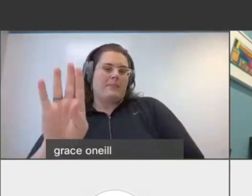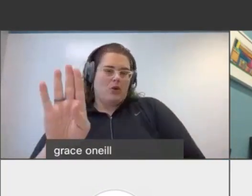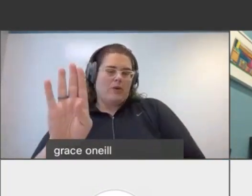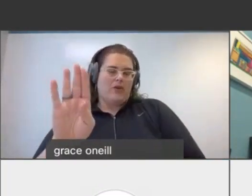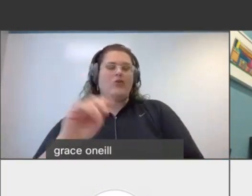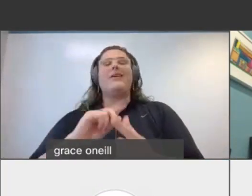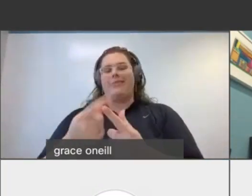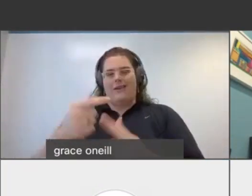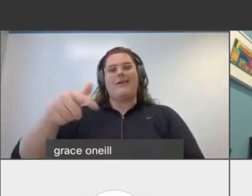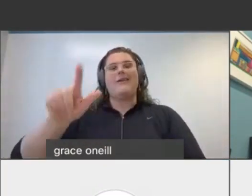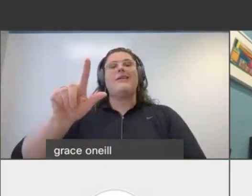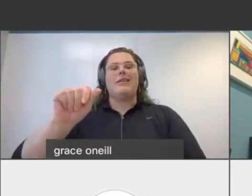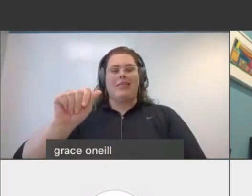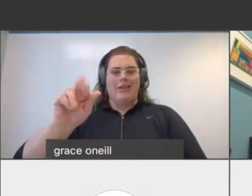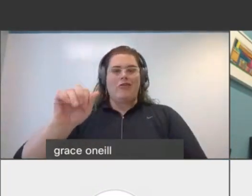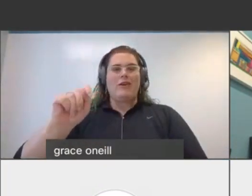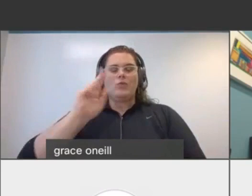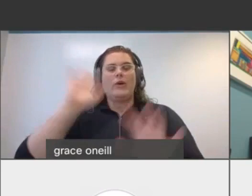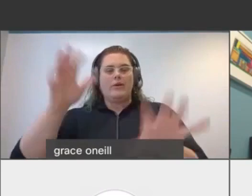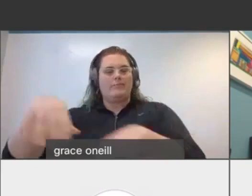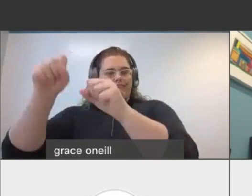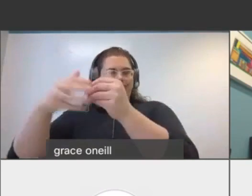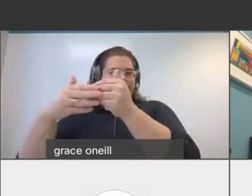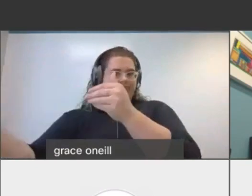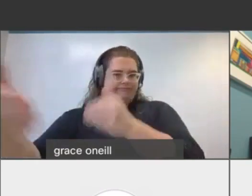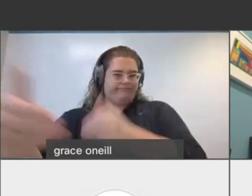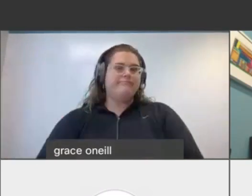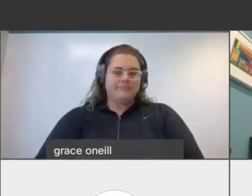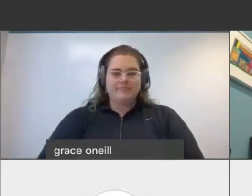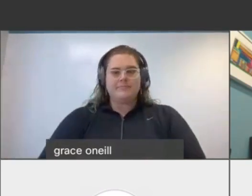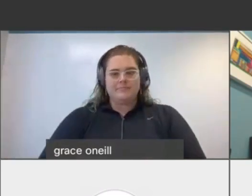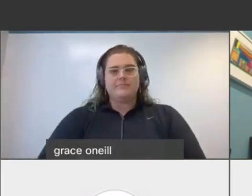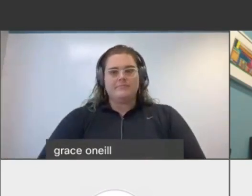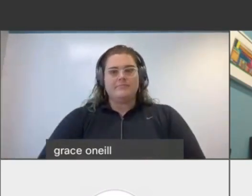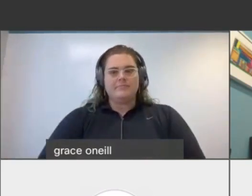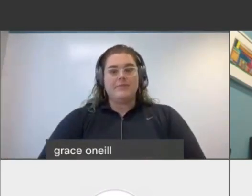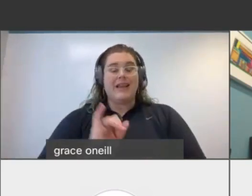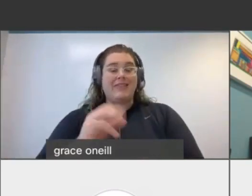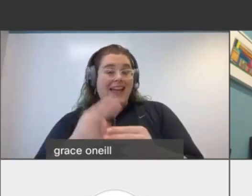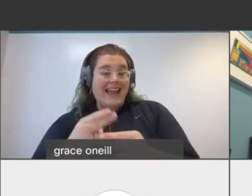be conducting those reviews. And that name is in the chat.